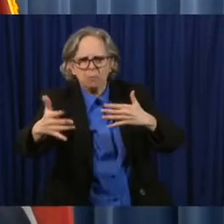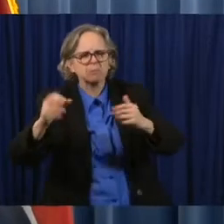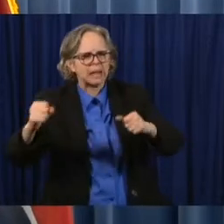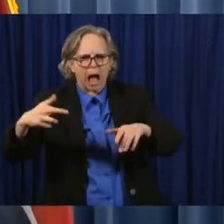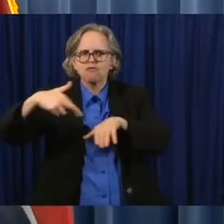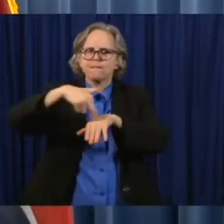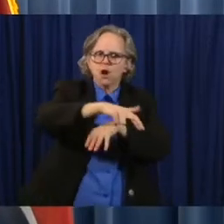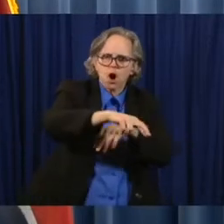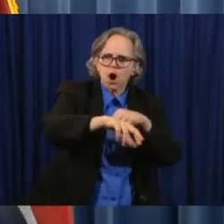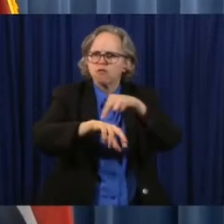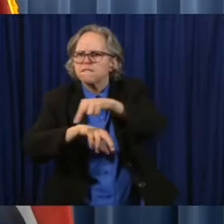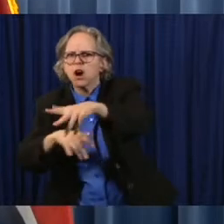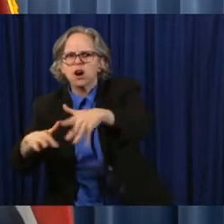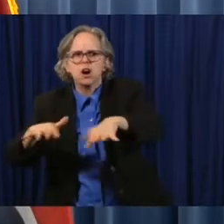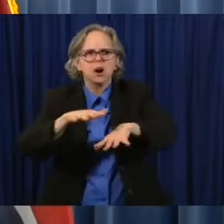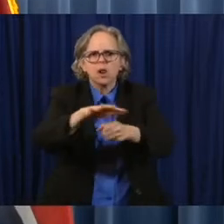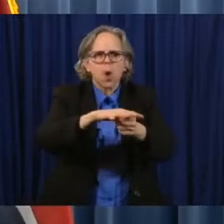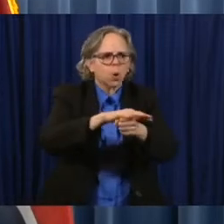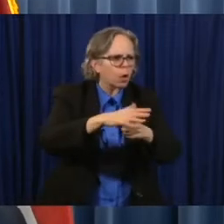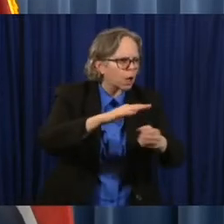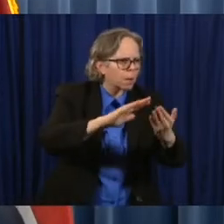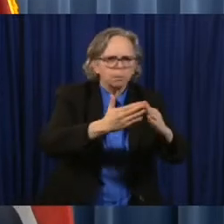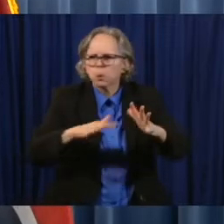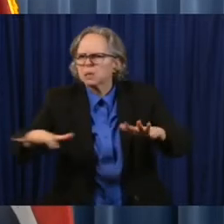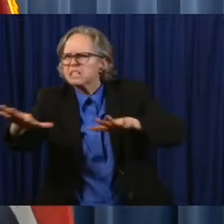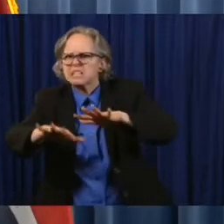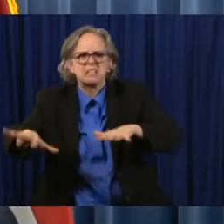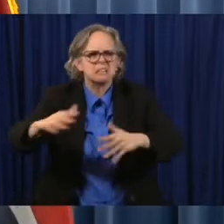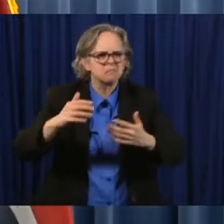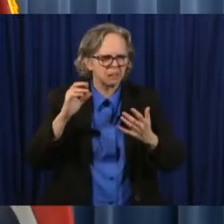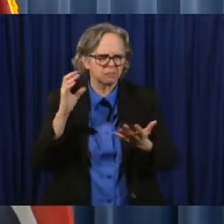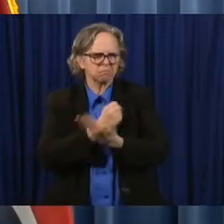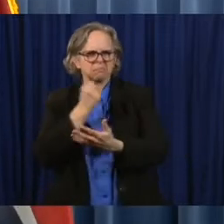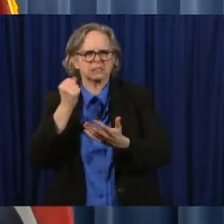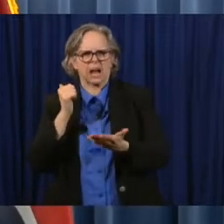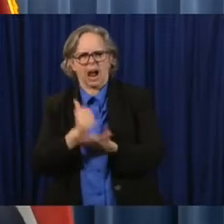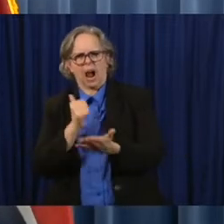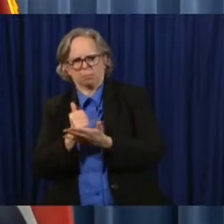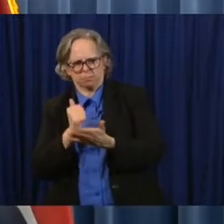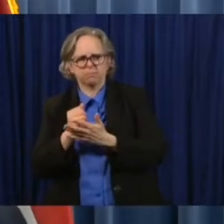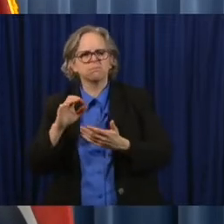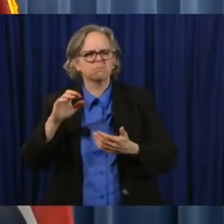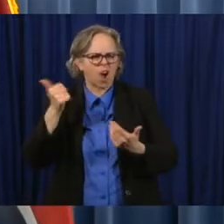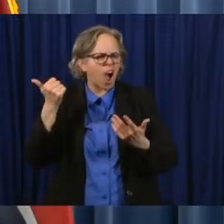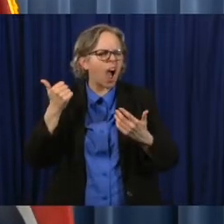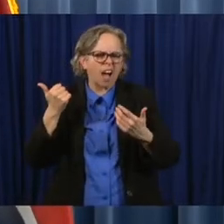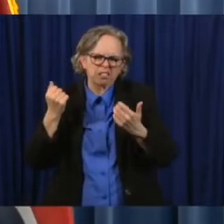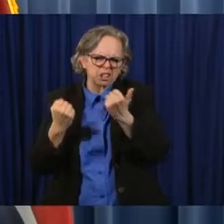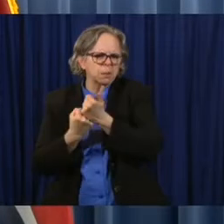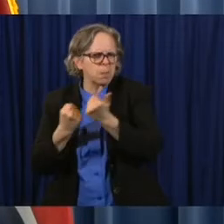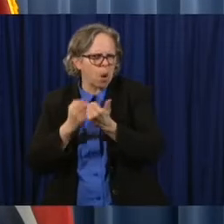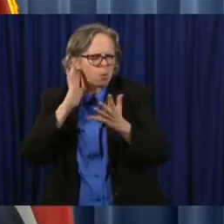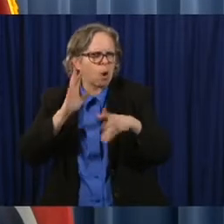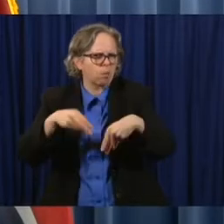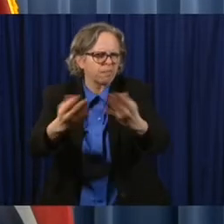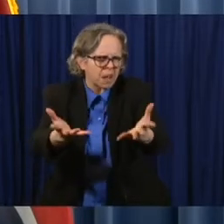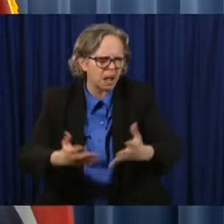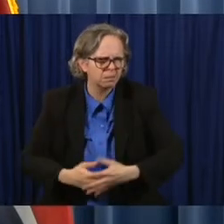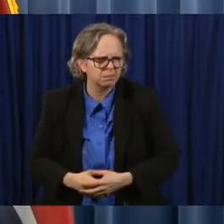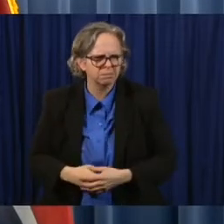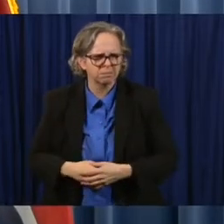in their local communities where they can get the kind of counseling or other supports they might need over time. That number